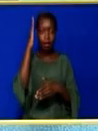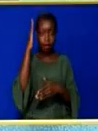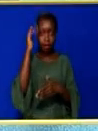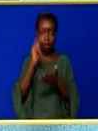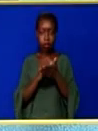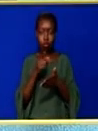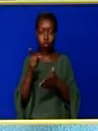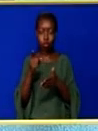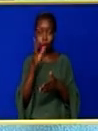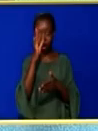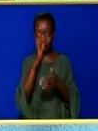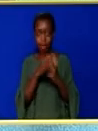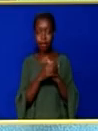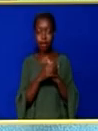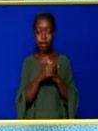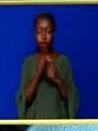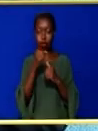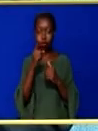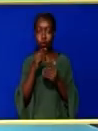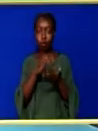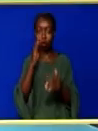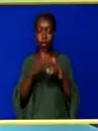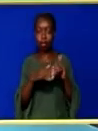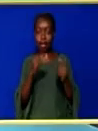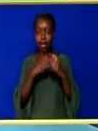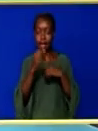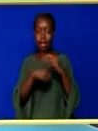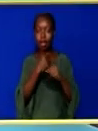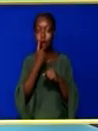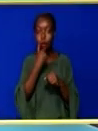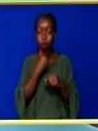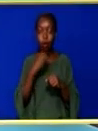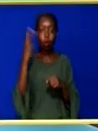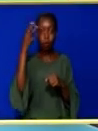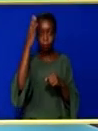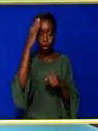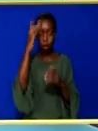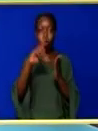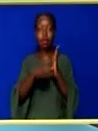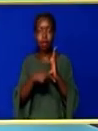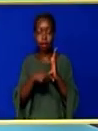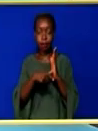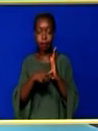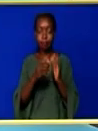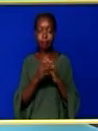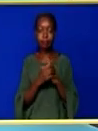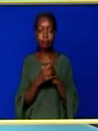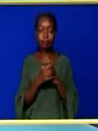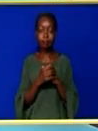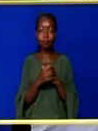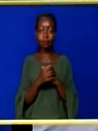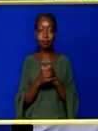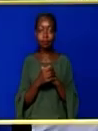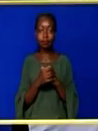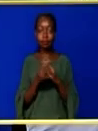you cheated them, but you are more than 8 years of age, it will be revoked automatically. Yes. So